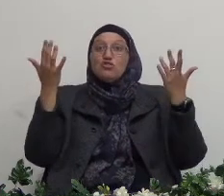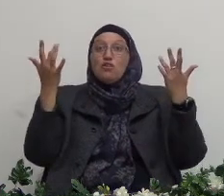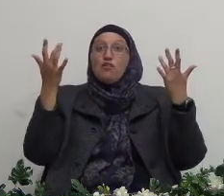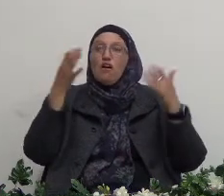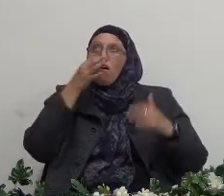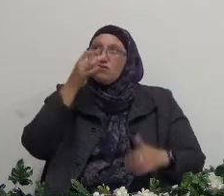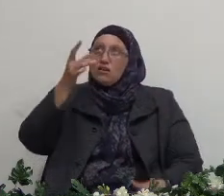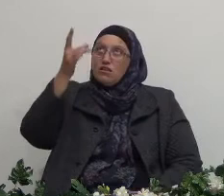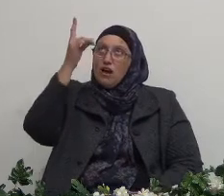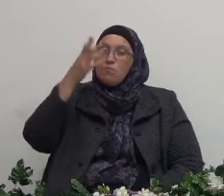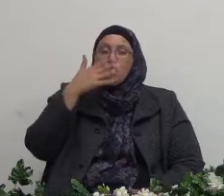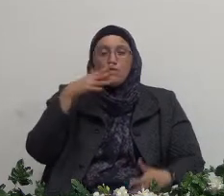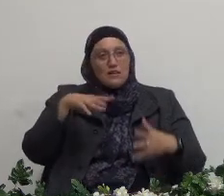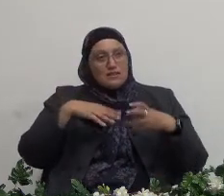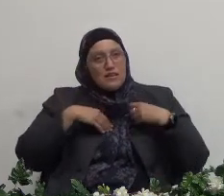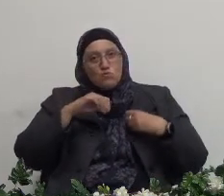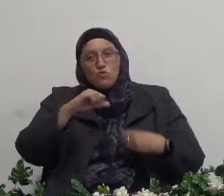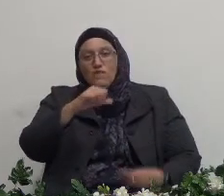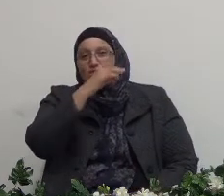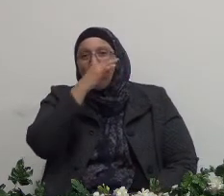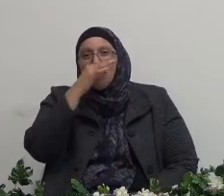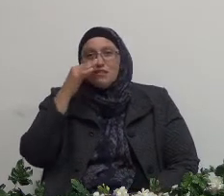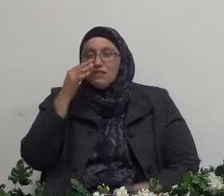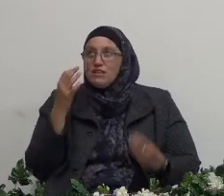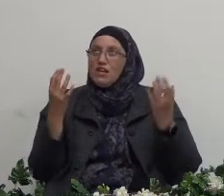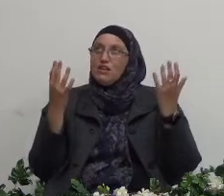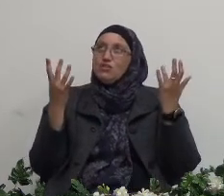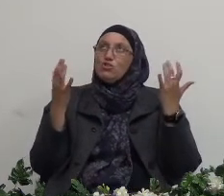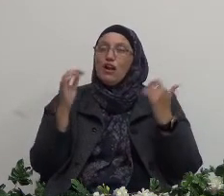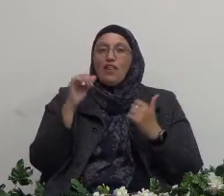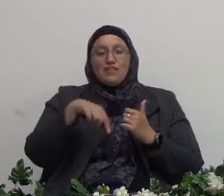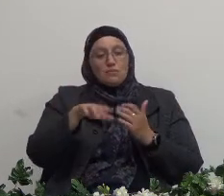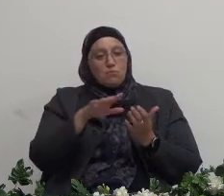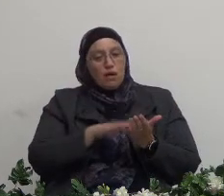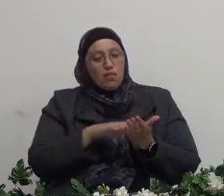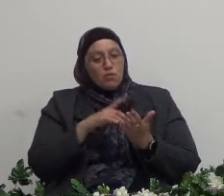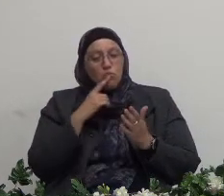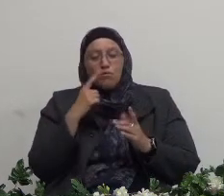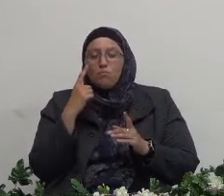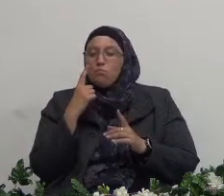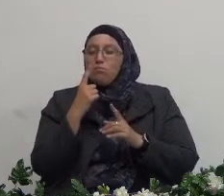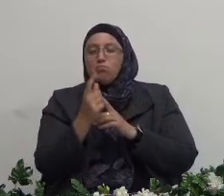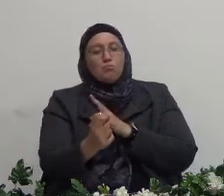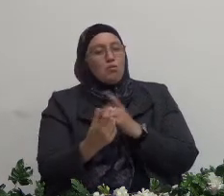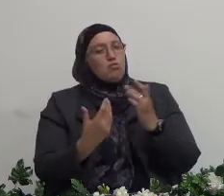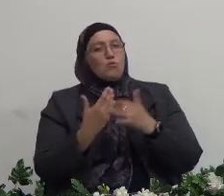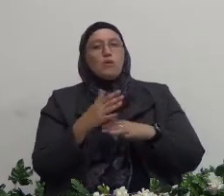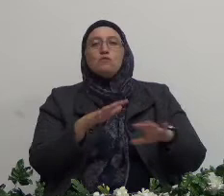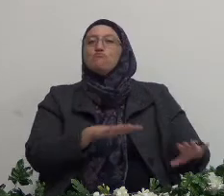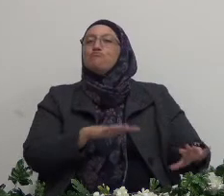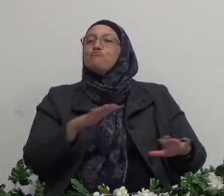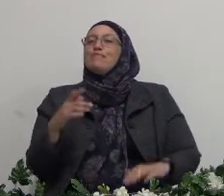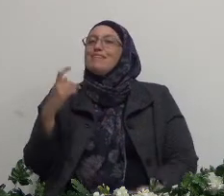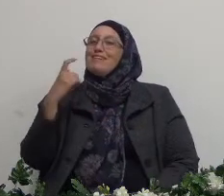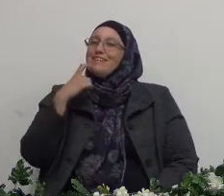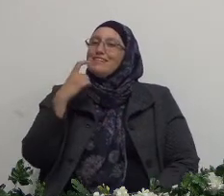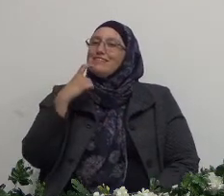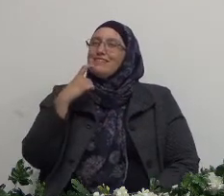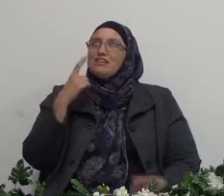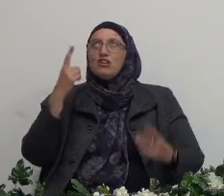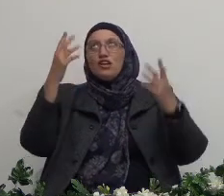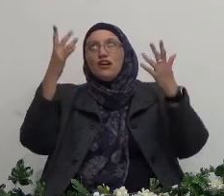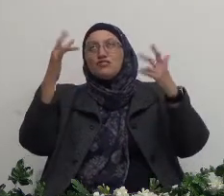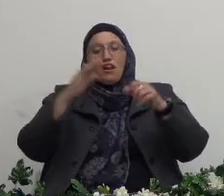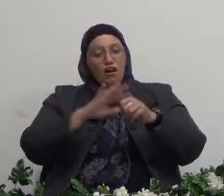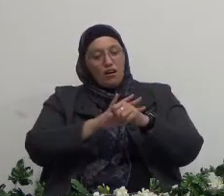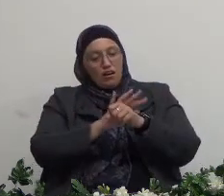this month passes with ease and we overcome this pandemic and justice is restored and everything